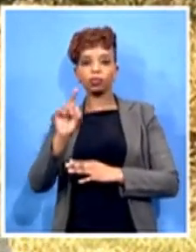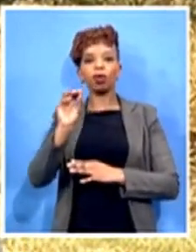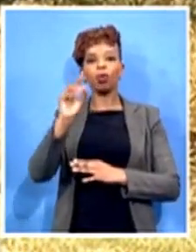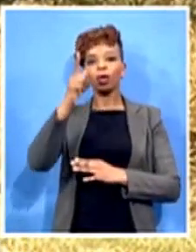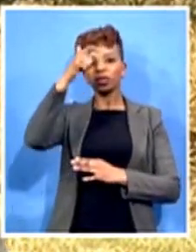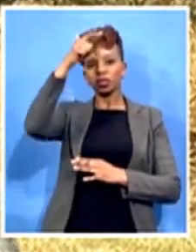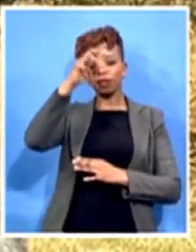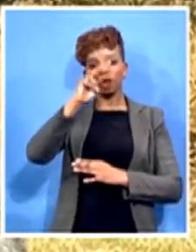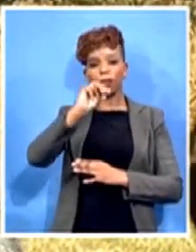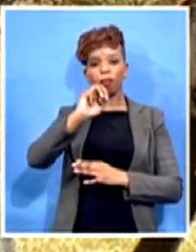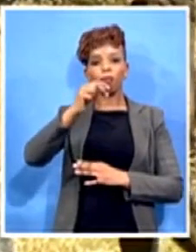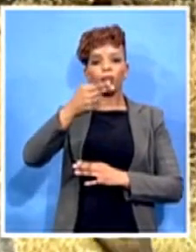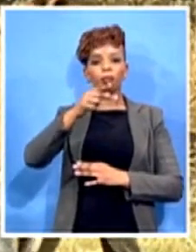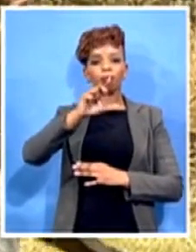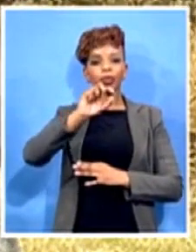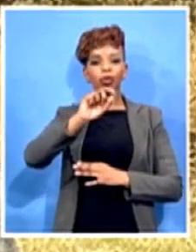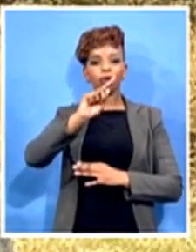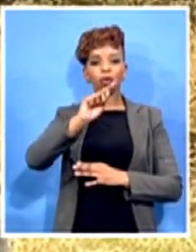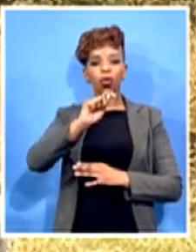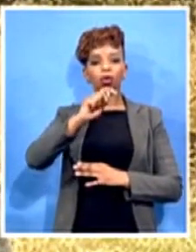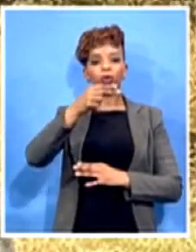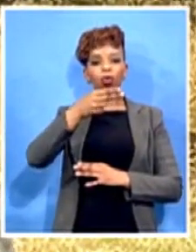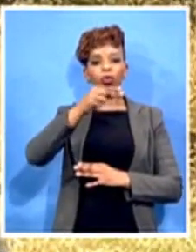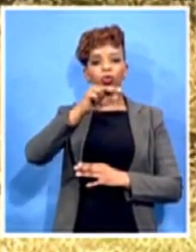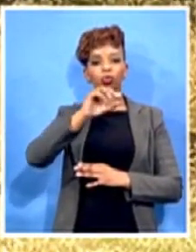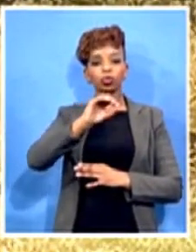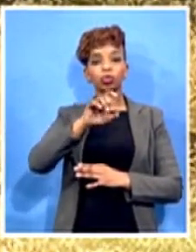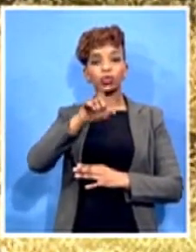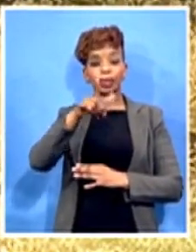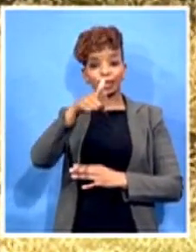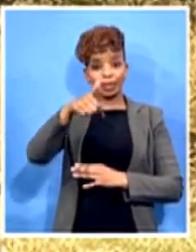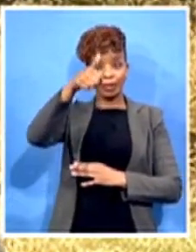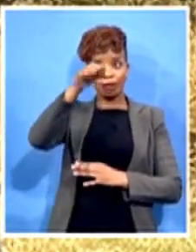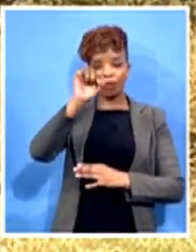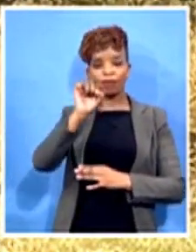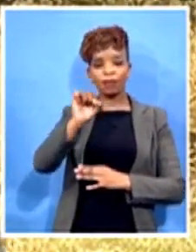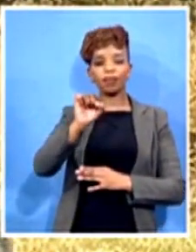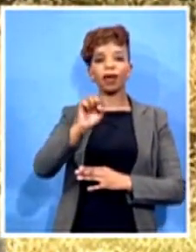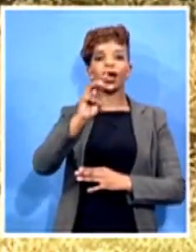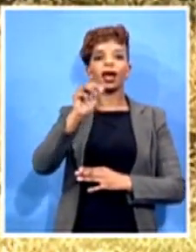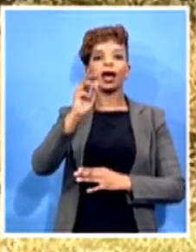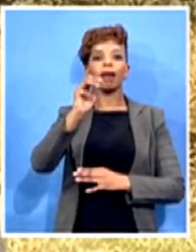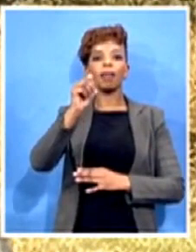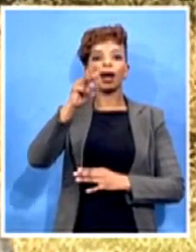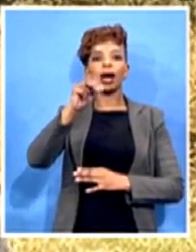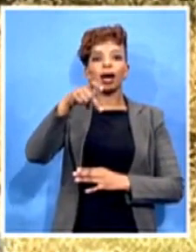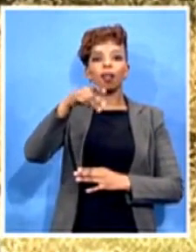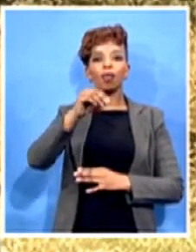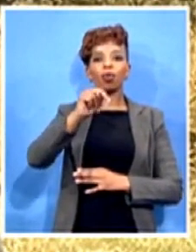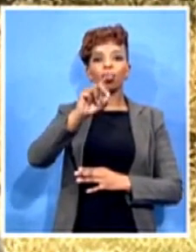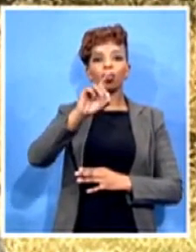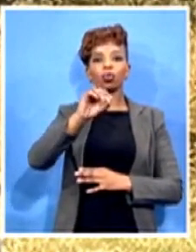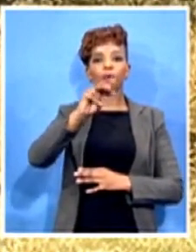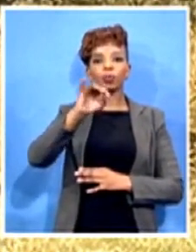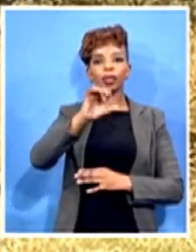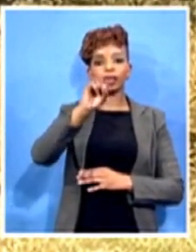and then during that time there was a war that was called a gun war between the Basotho and the